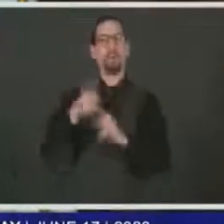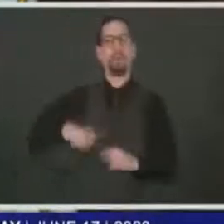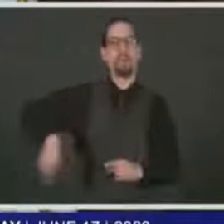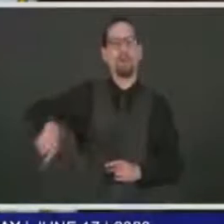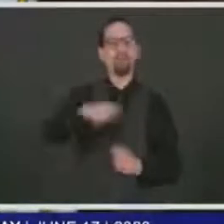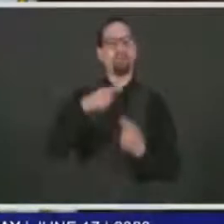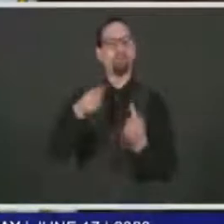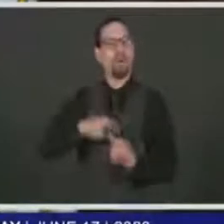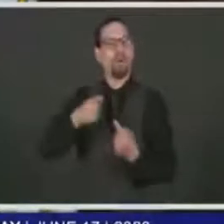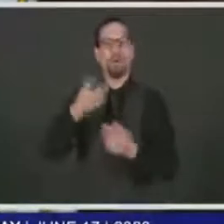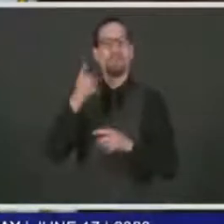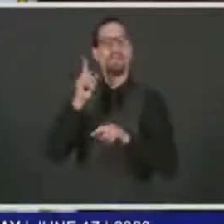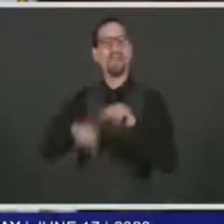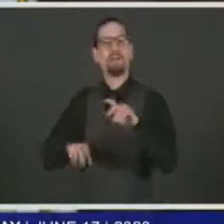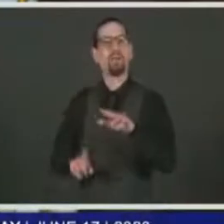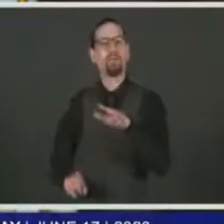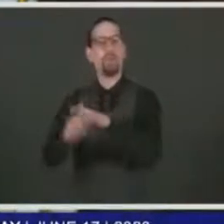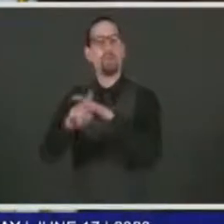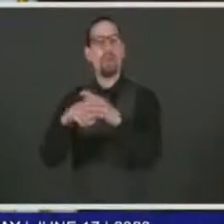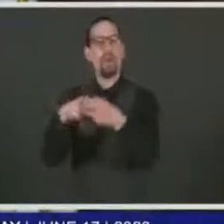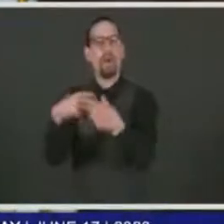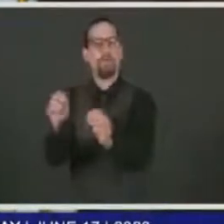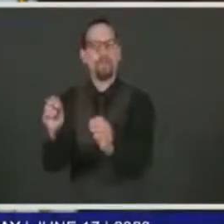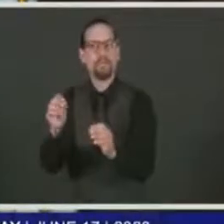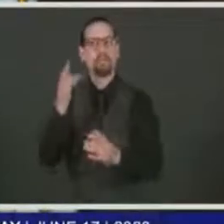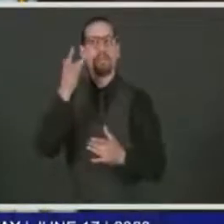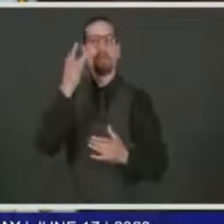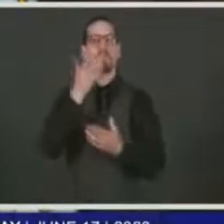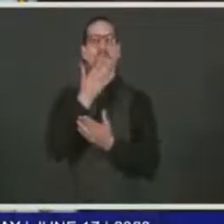I am getting these kids back to school in the fall,